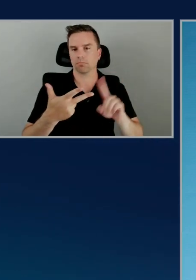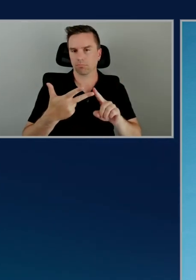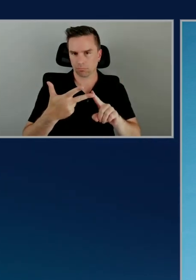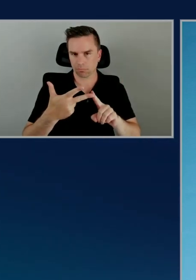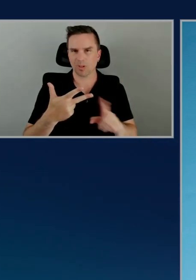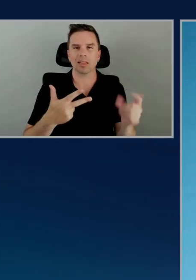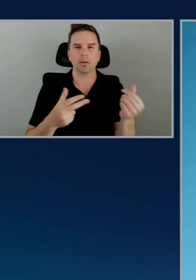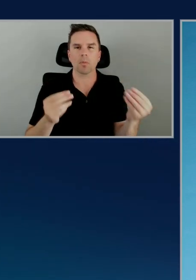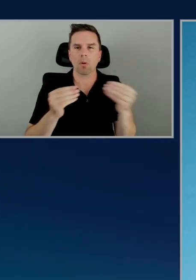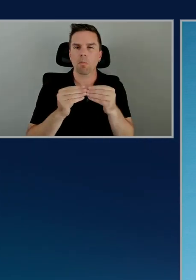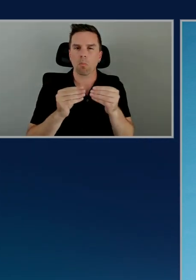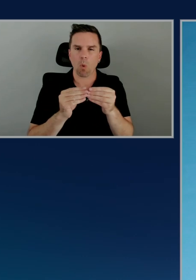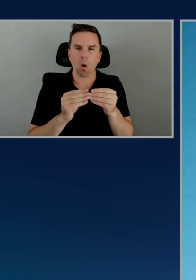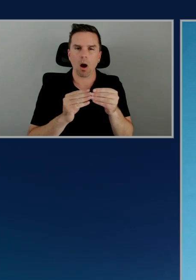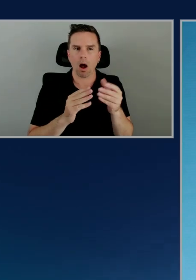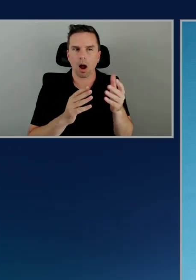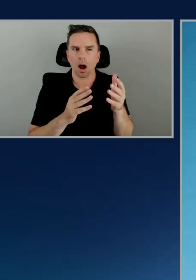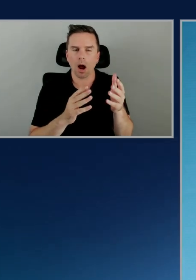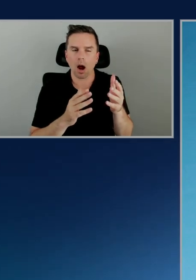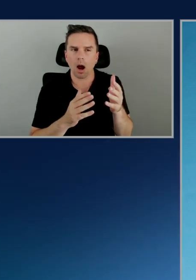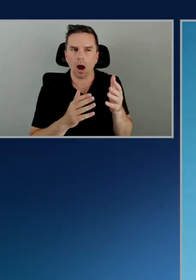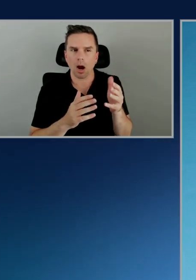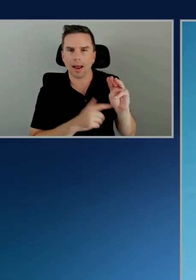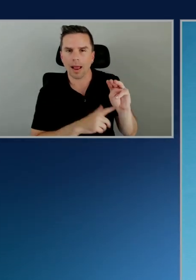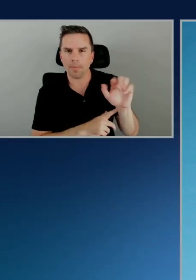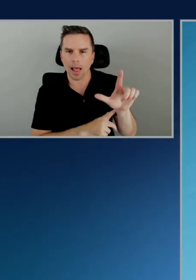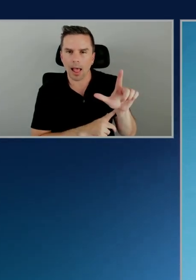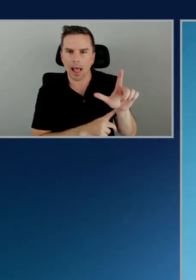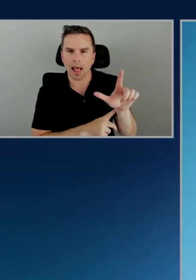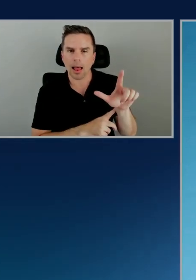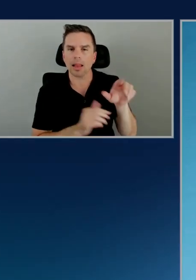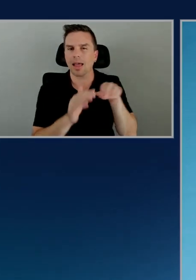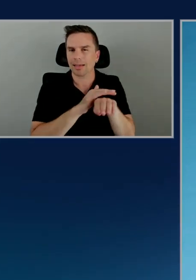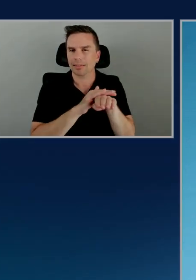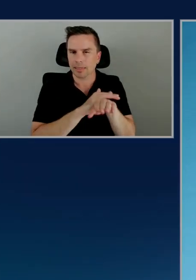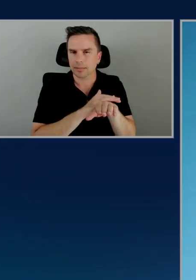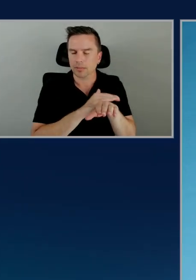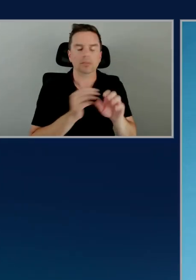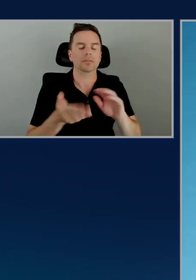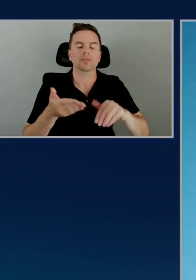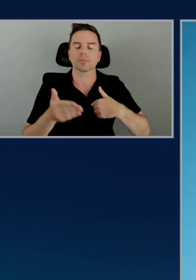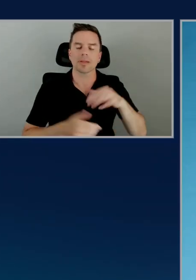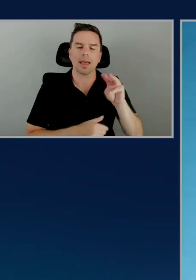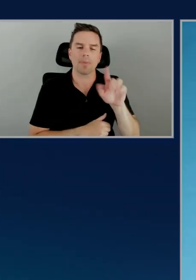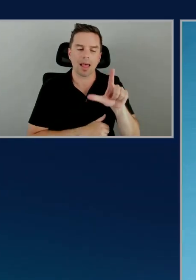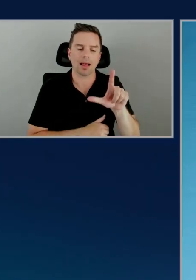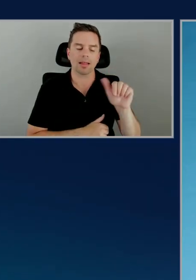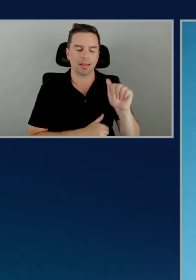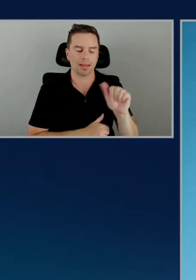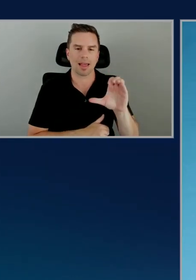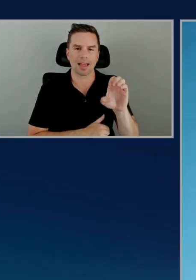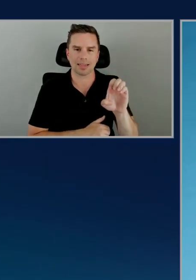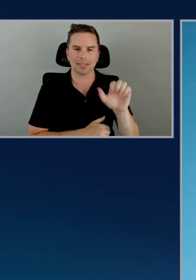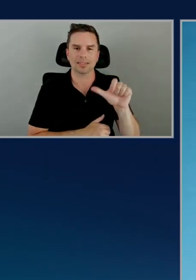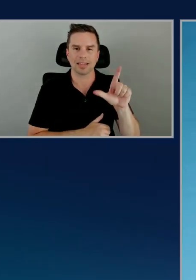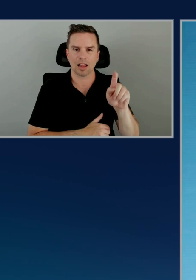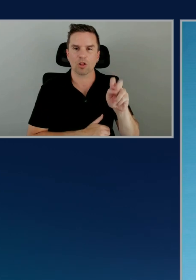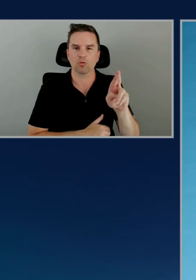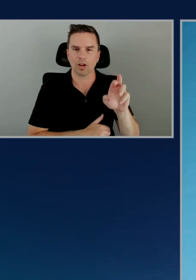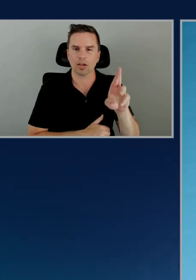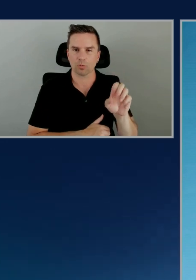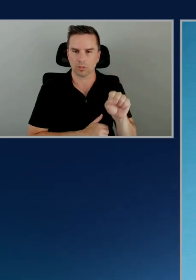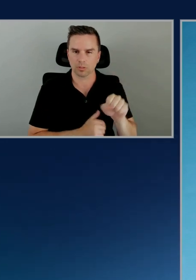a little bit, to the ML accelerators, AI and ML accelerators, the NVIDIA and the Trainium and Inferentia as well. So these are the